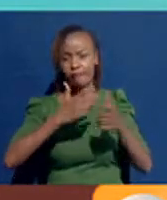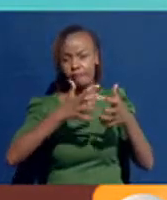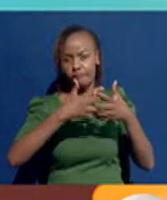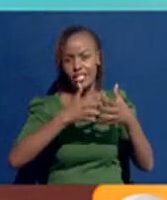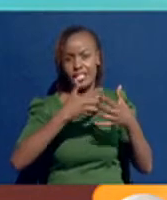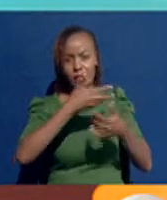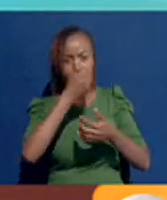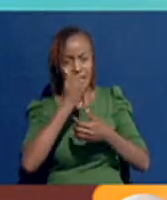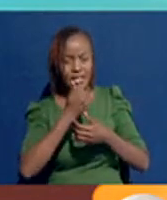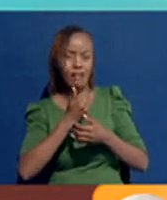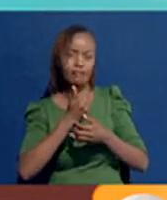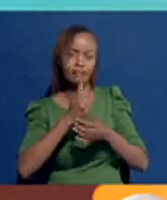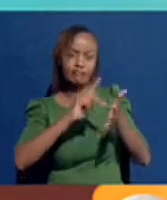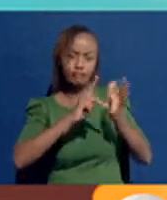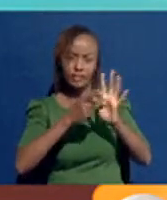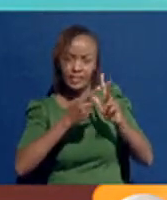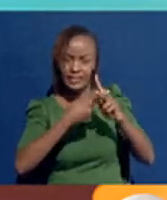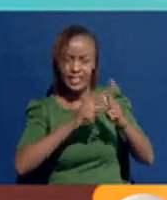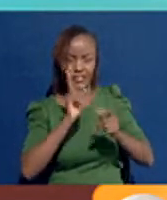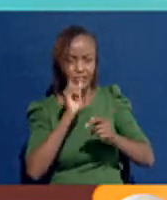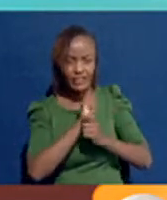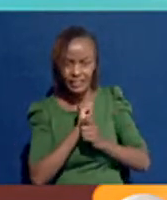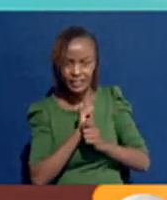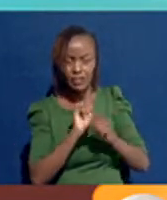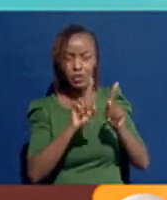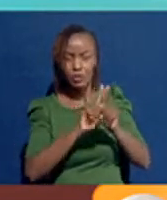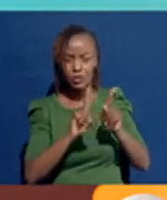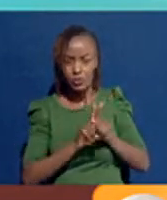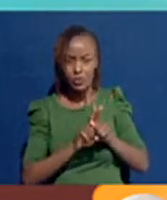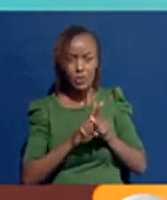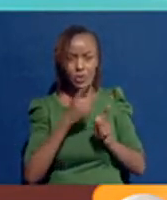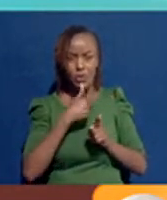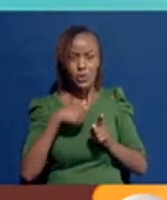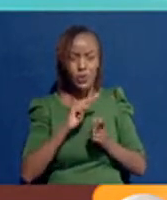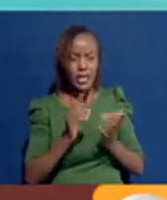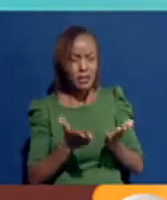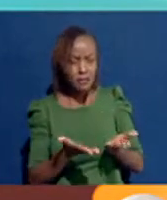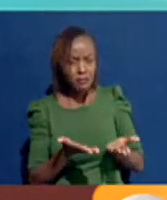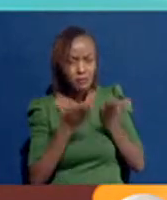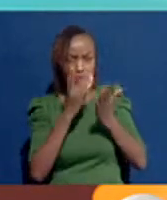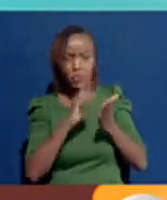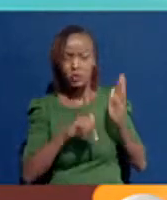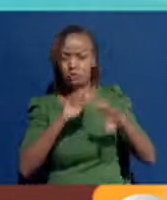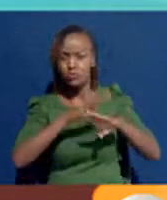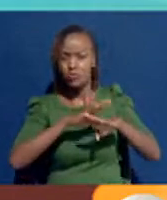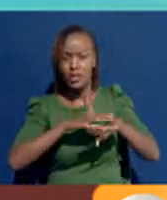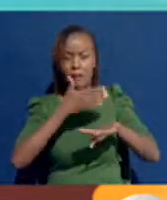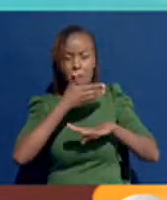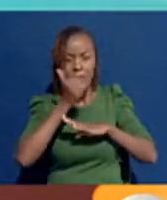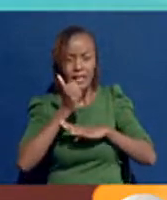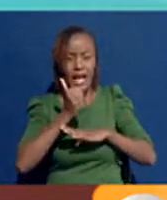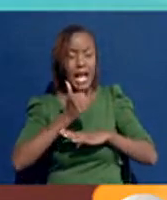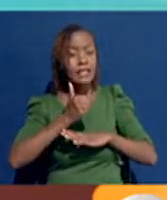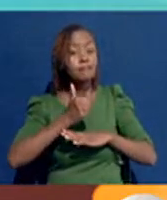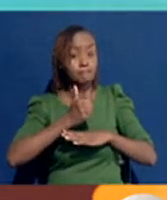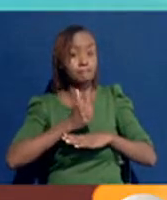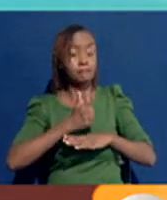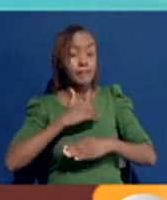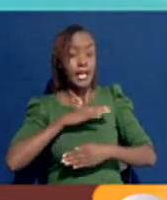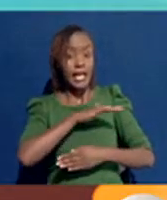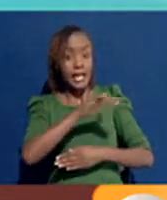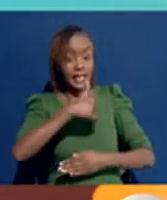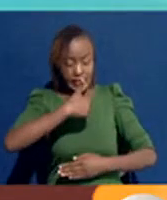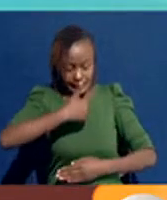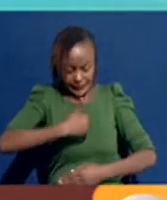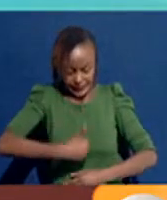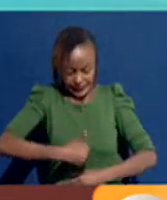those stalled projects. Mm-hmm. And we have also put up the state-of-the-art theaters, which are going to be opened in